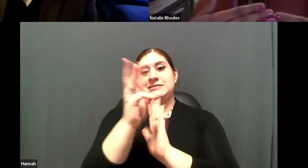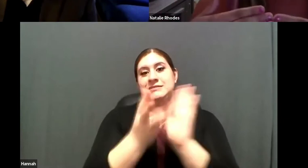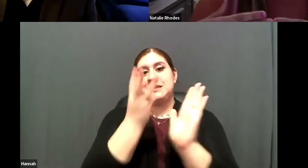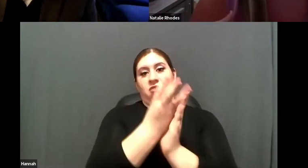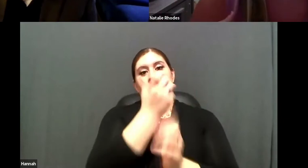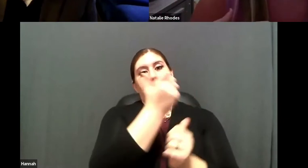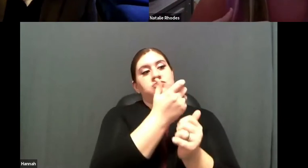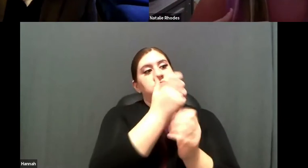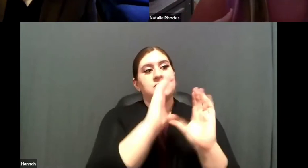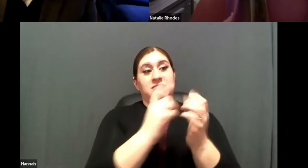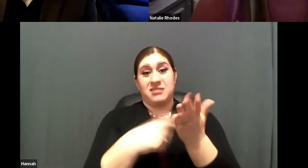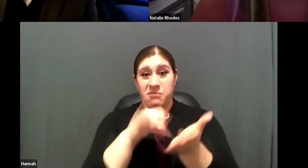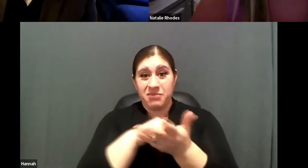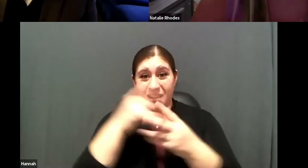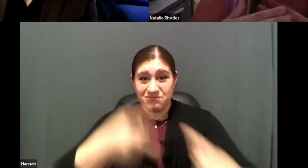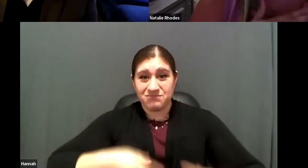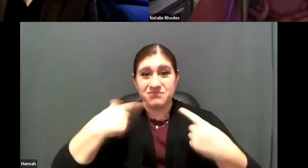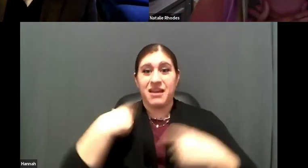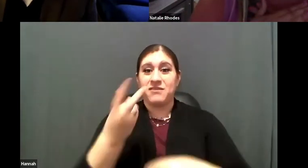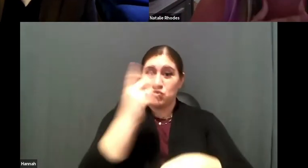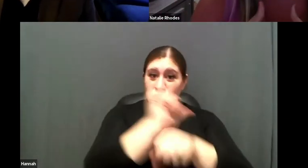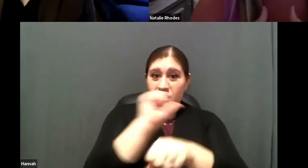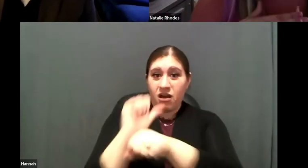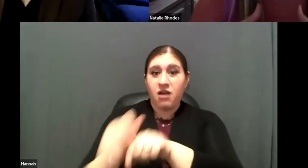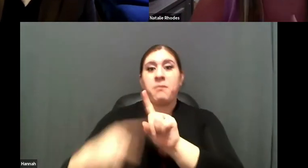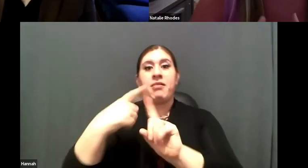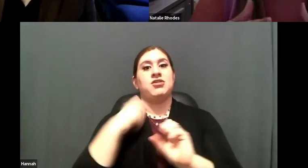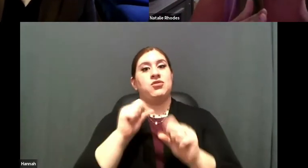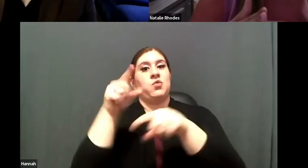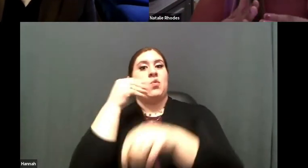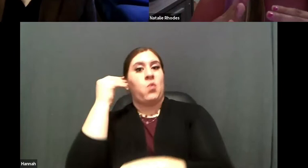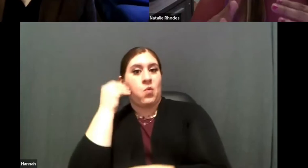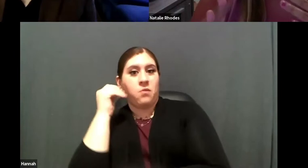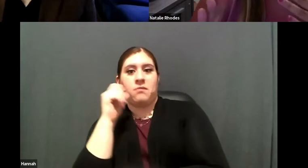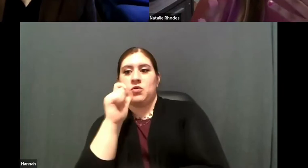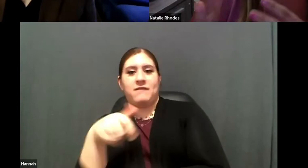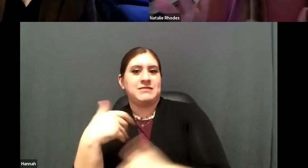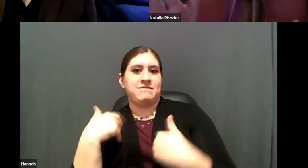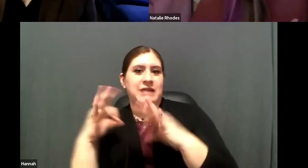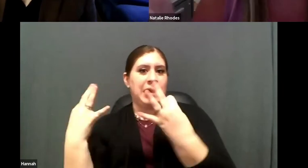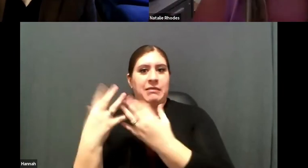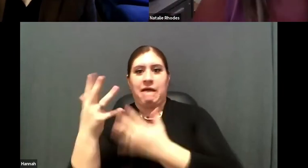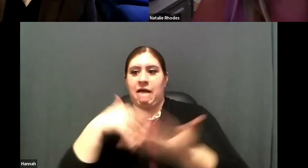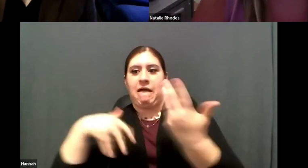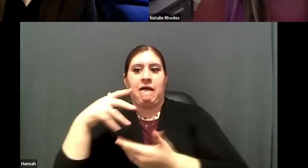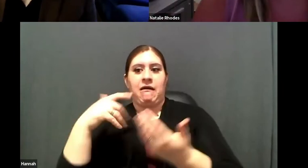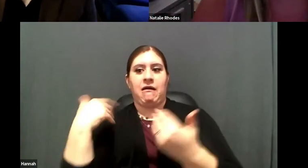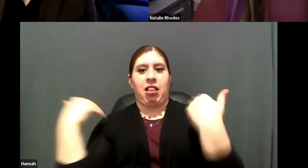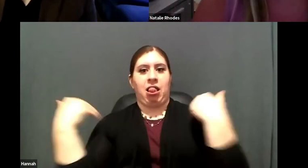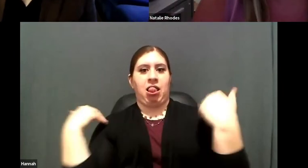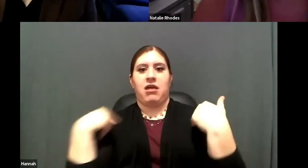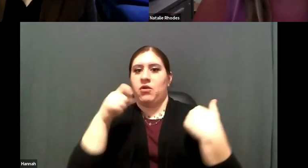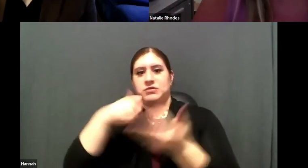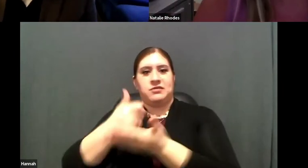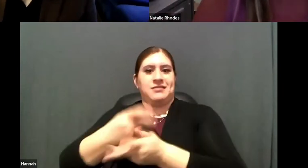And sometimes that was hard for me, having two jobs, but I also could go home and do that and not have someone that I needed to take care of. I don't